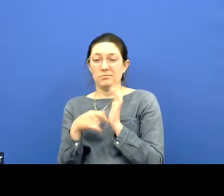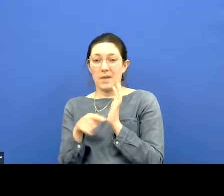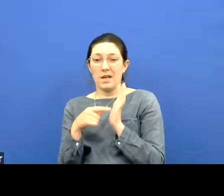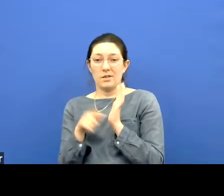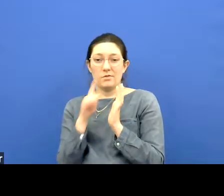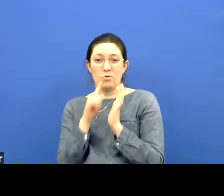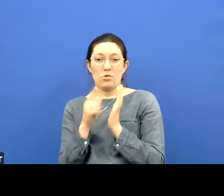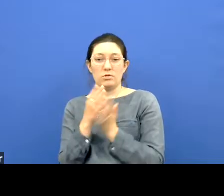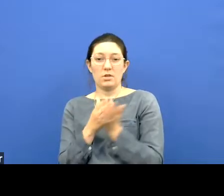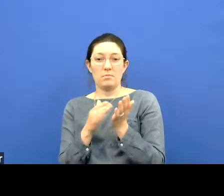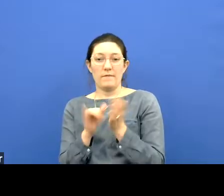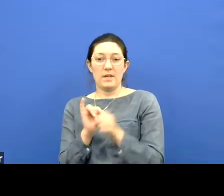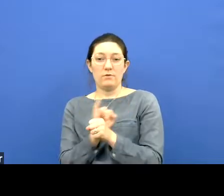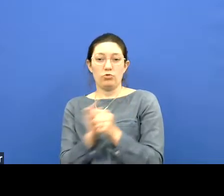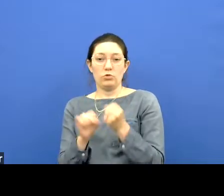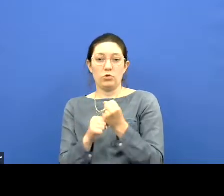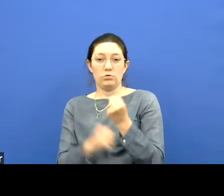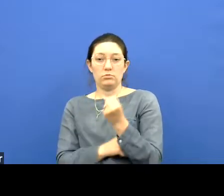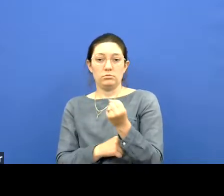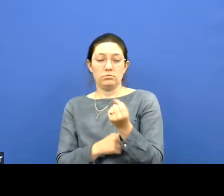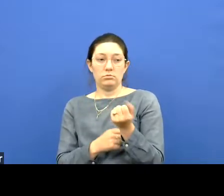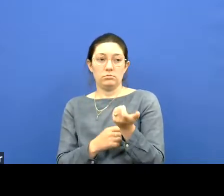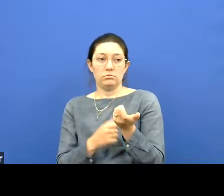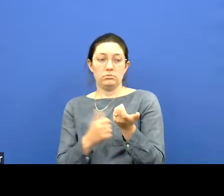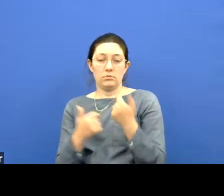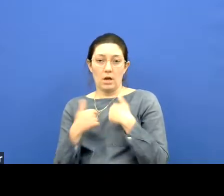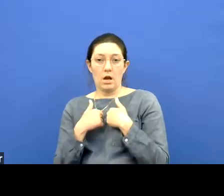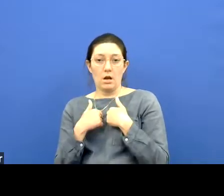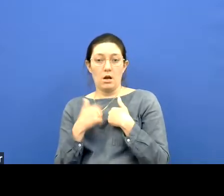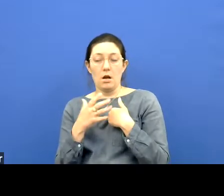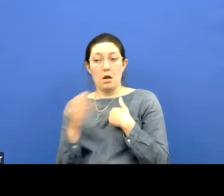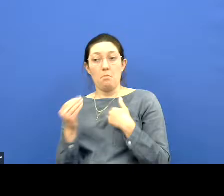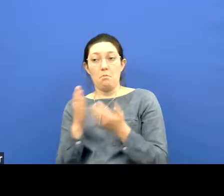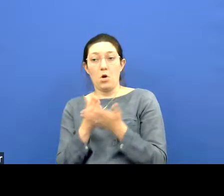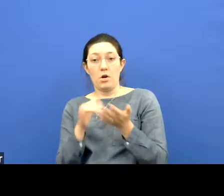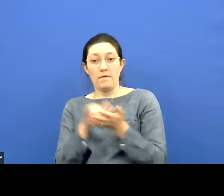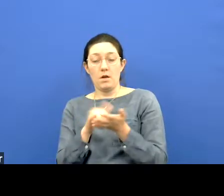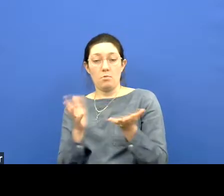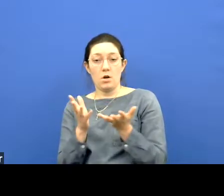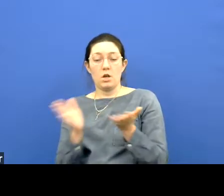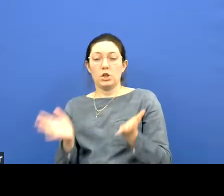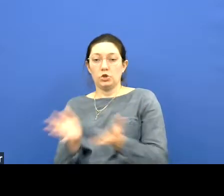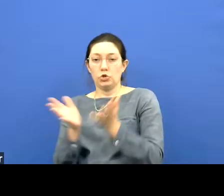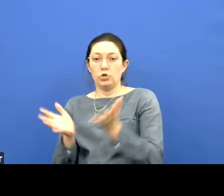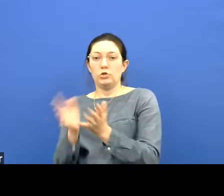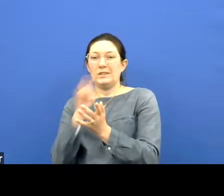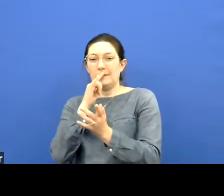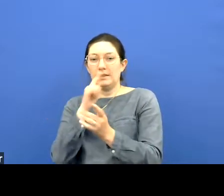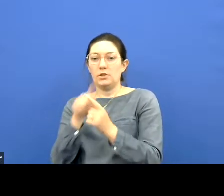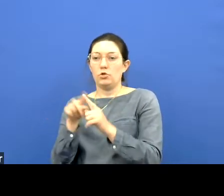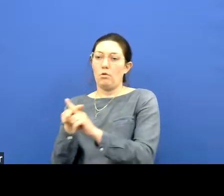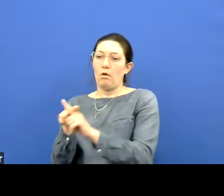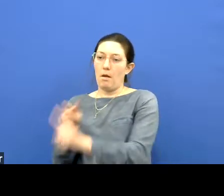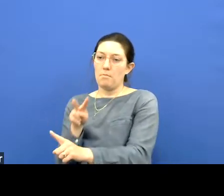the infrastructure. Part of it is to encourage kids to unplug and play,